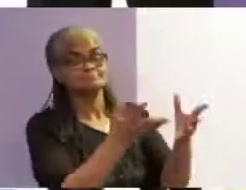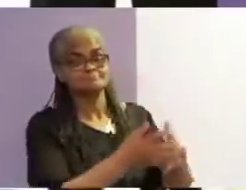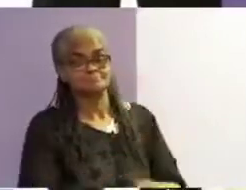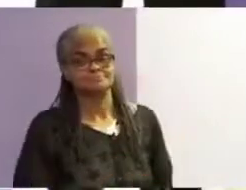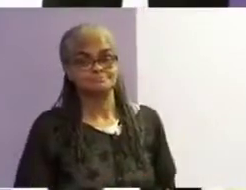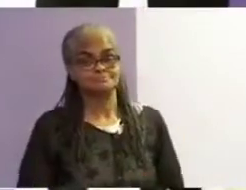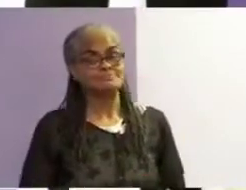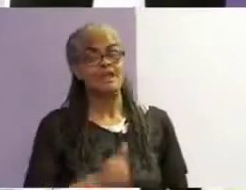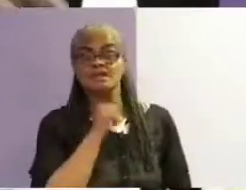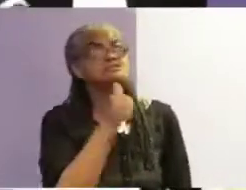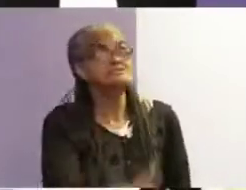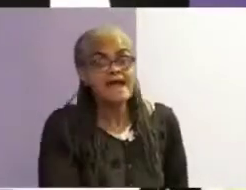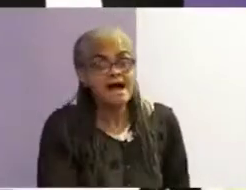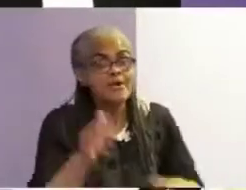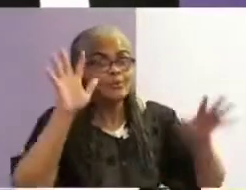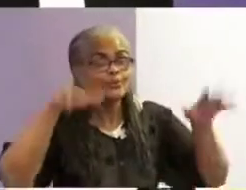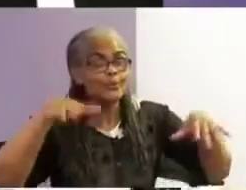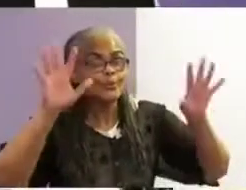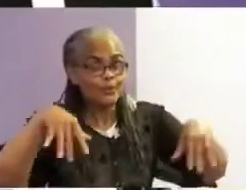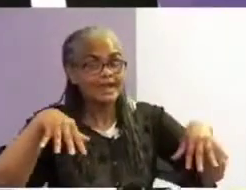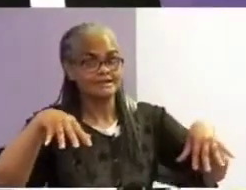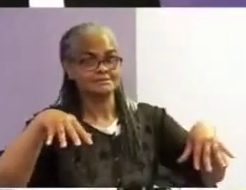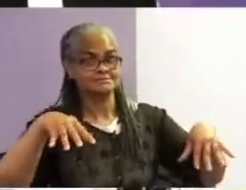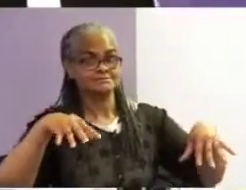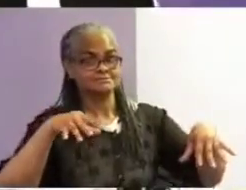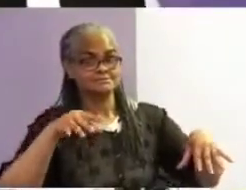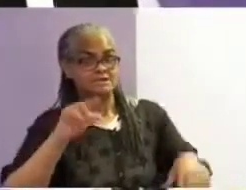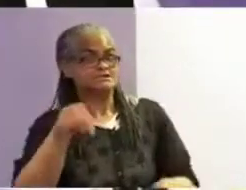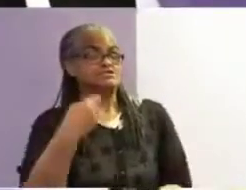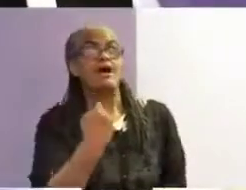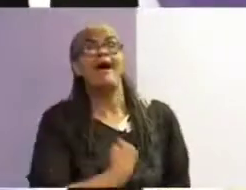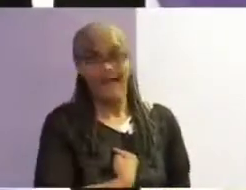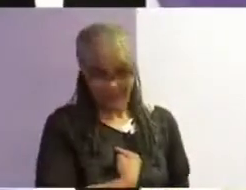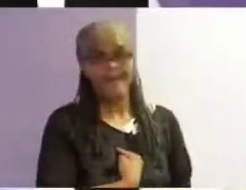it will not rain until I say so.